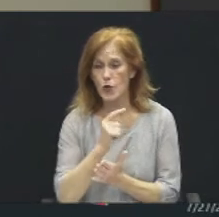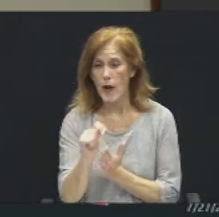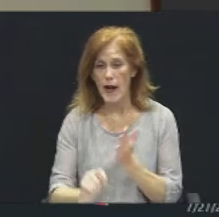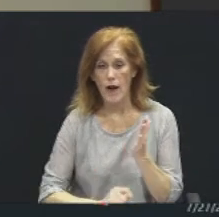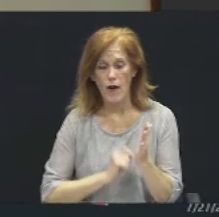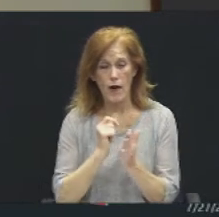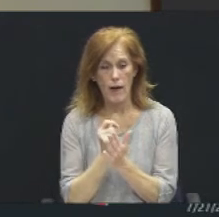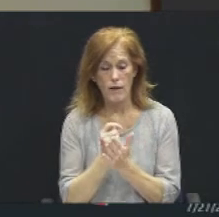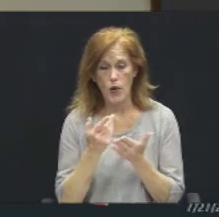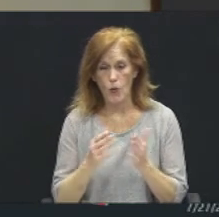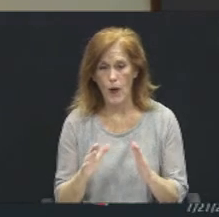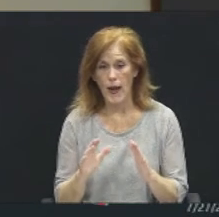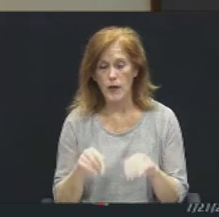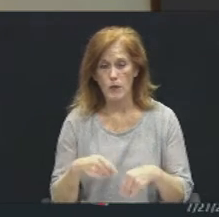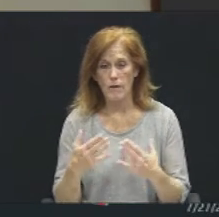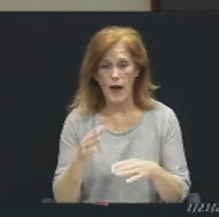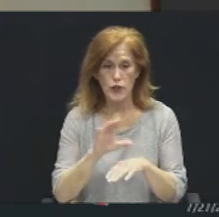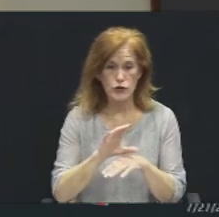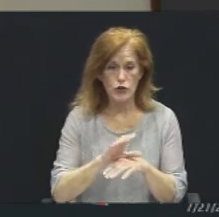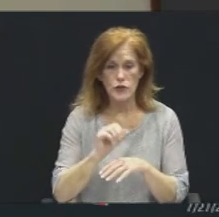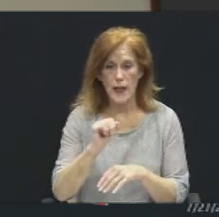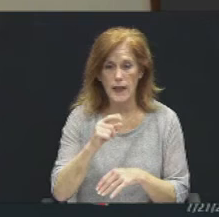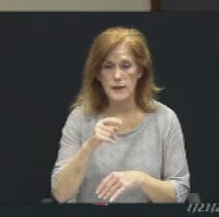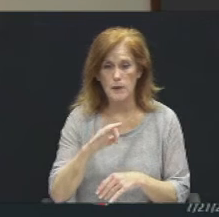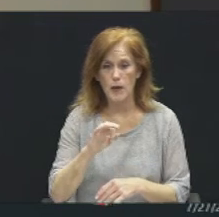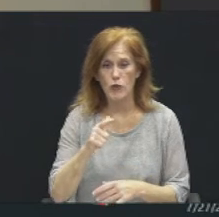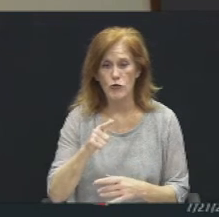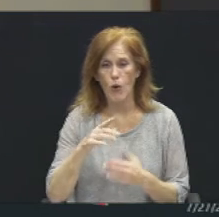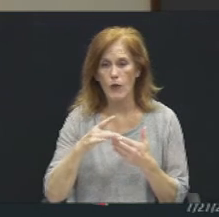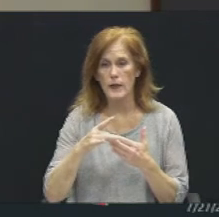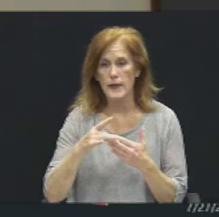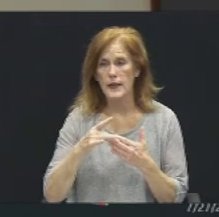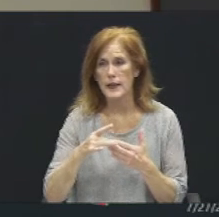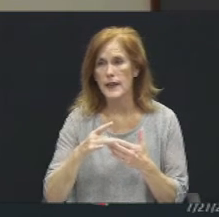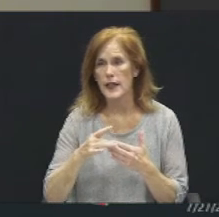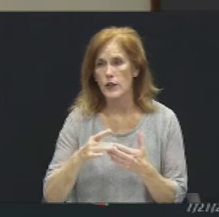how to do church and spiritual leadership during this time.